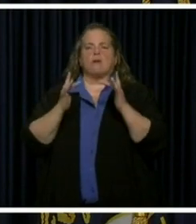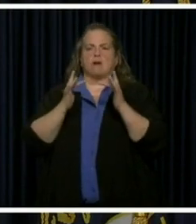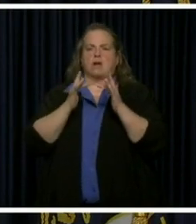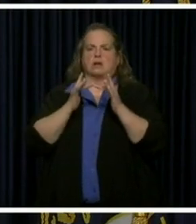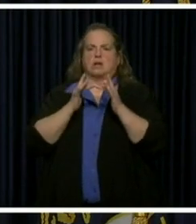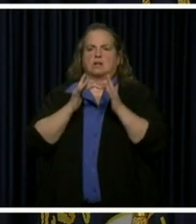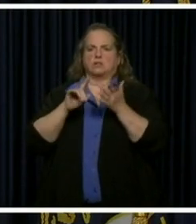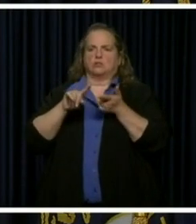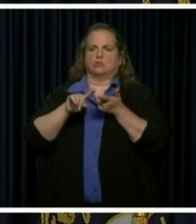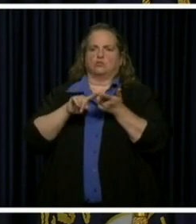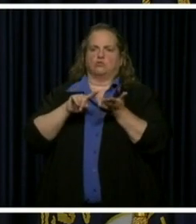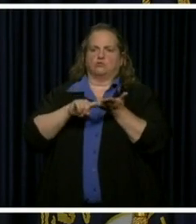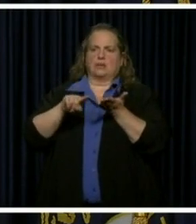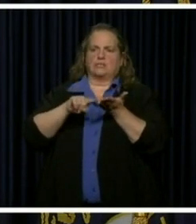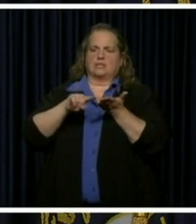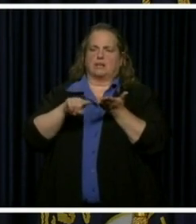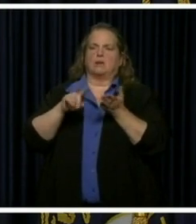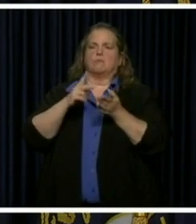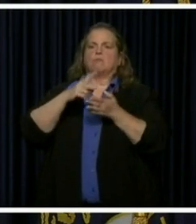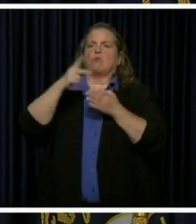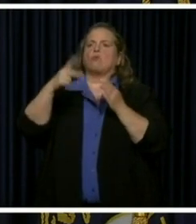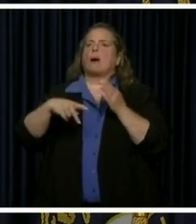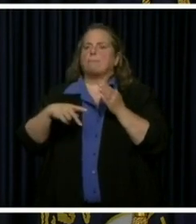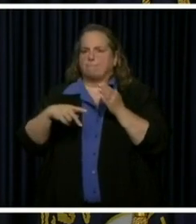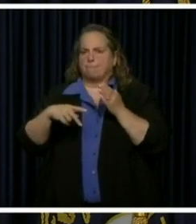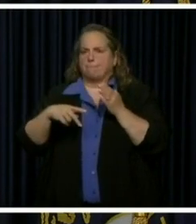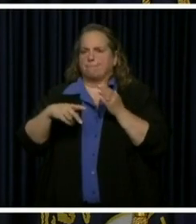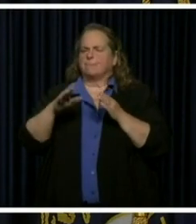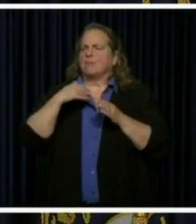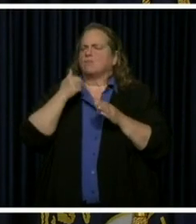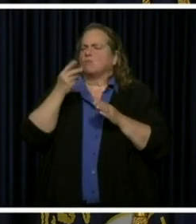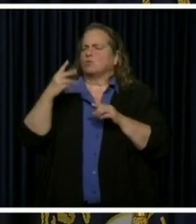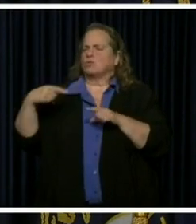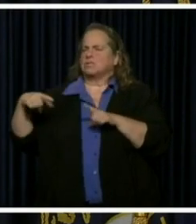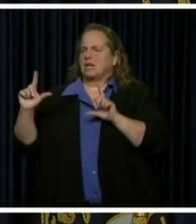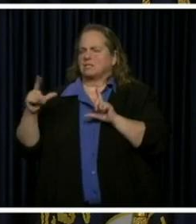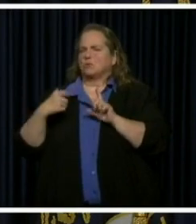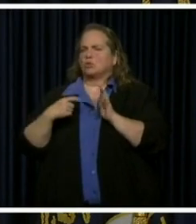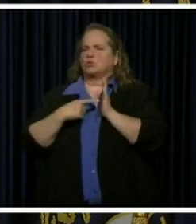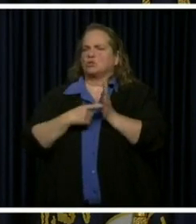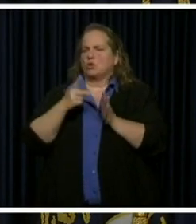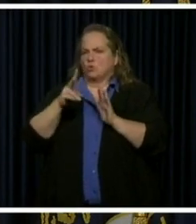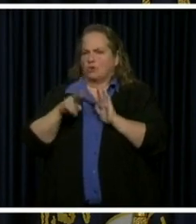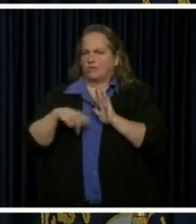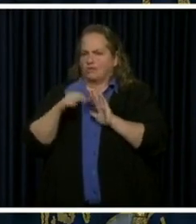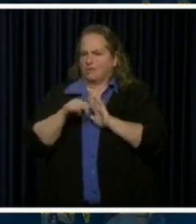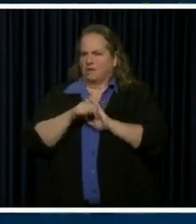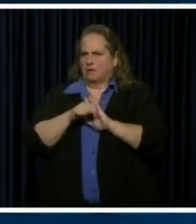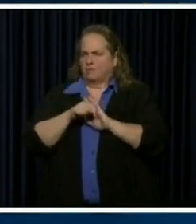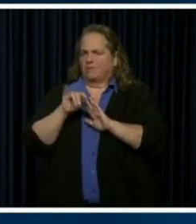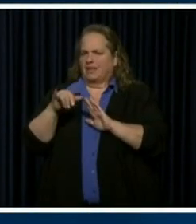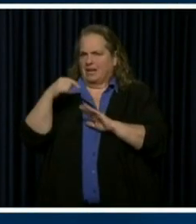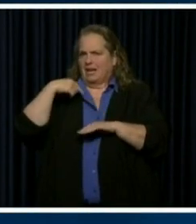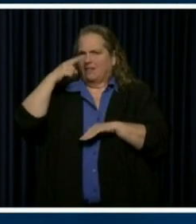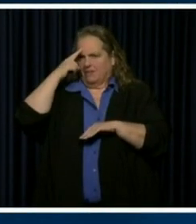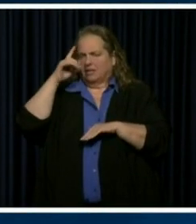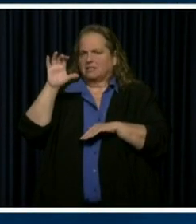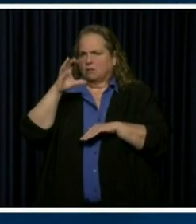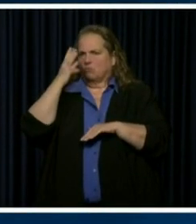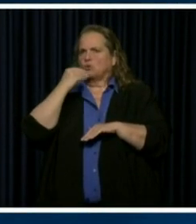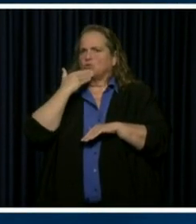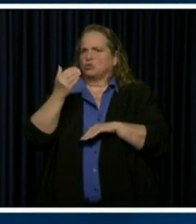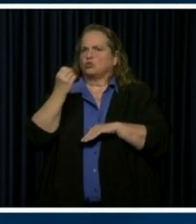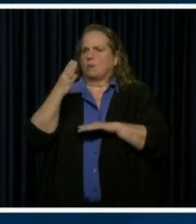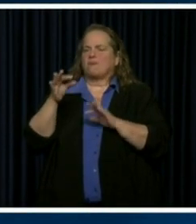tracing program. I've got just a couple of slides, and I want to show you a video that I think do a pretty good job